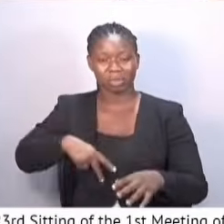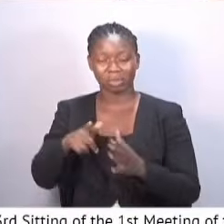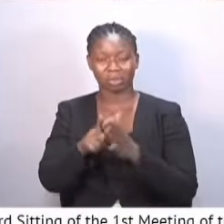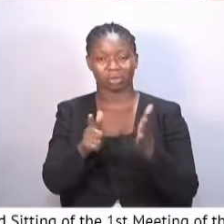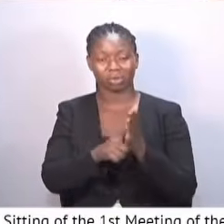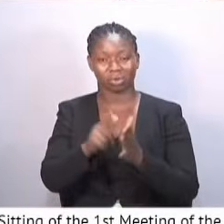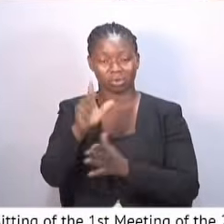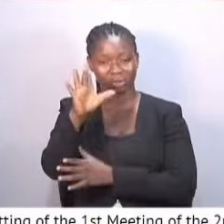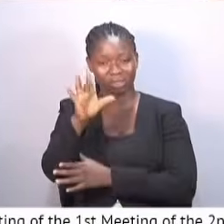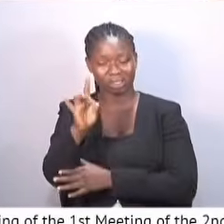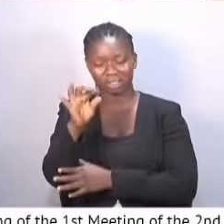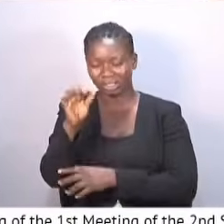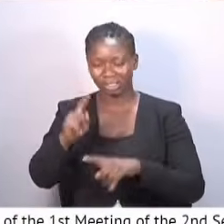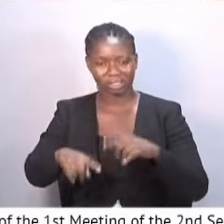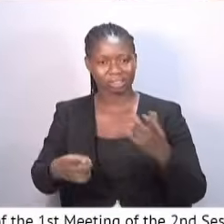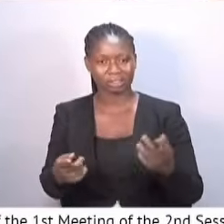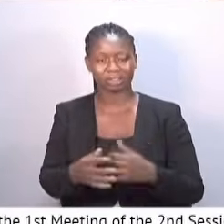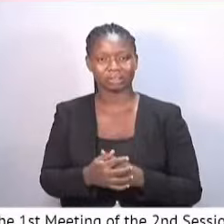89. So I cannot.